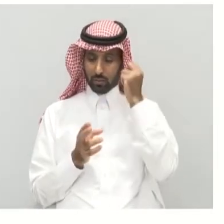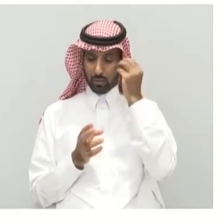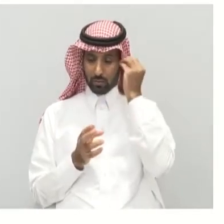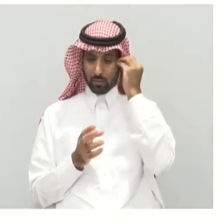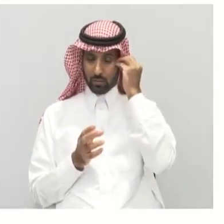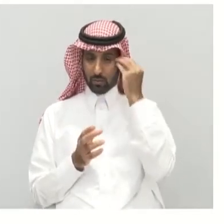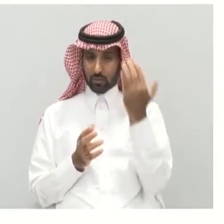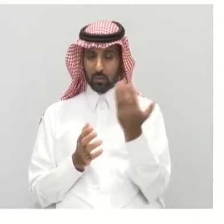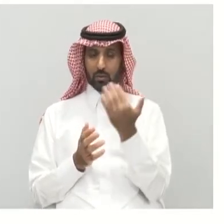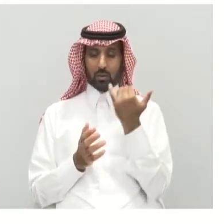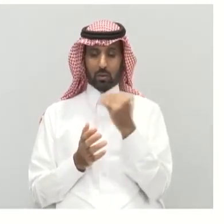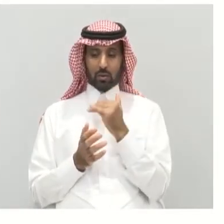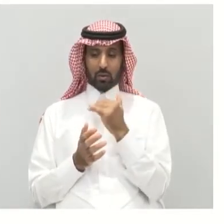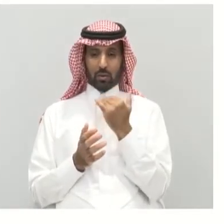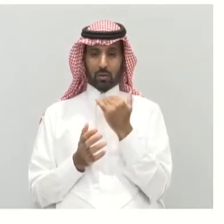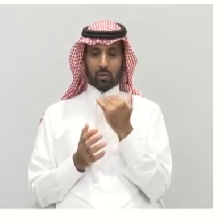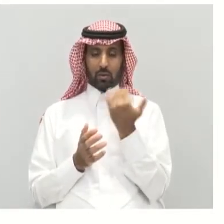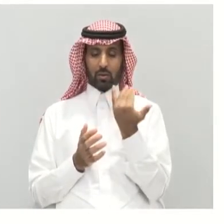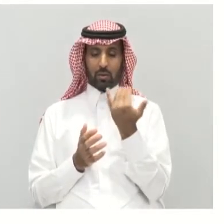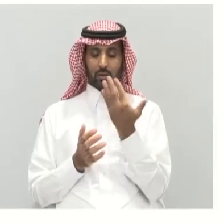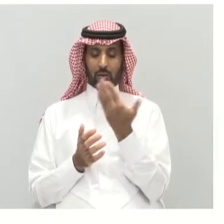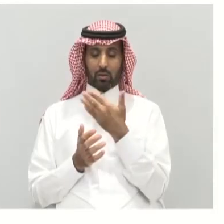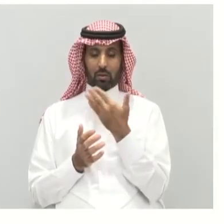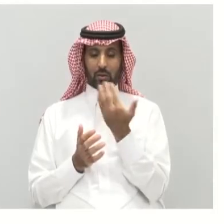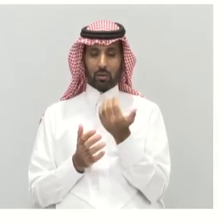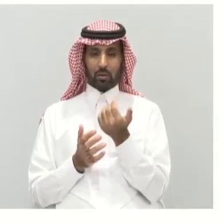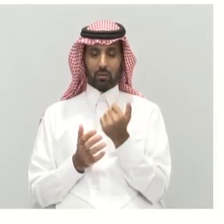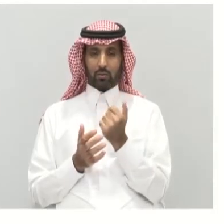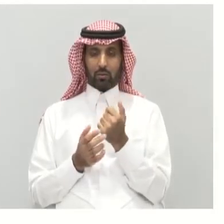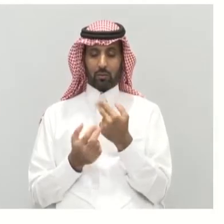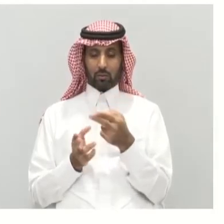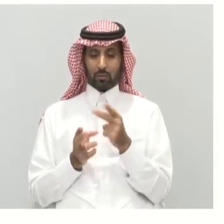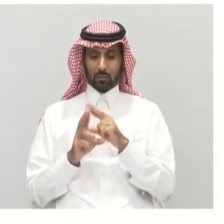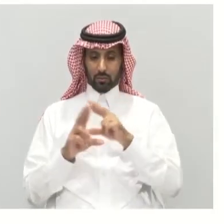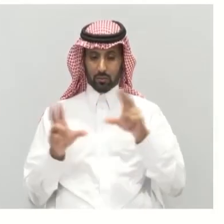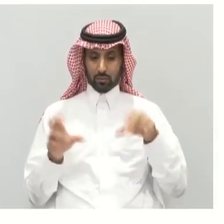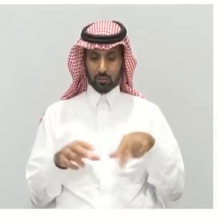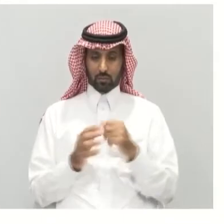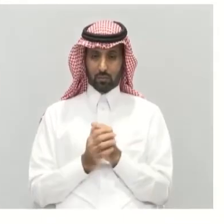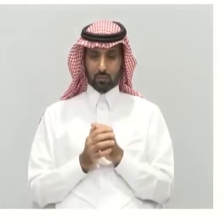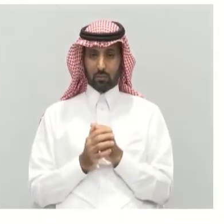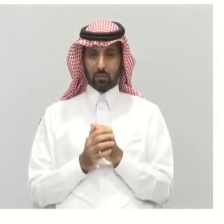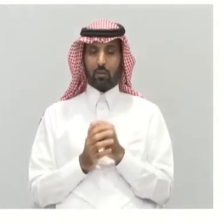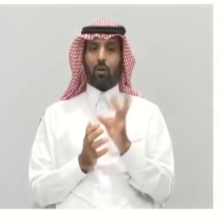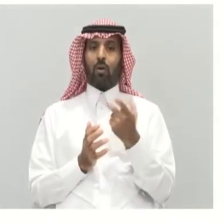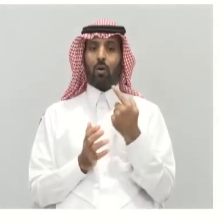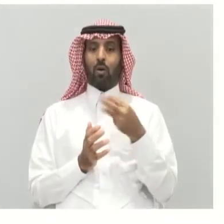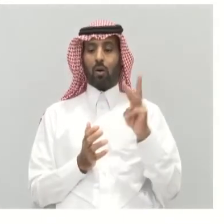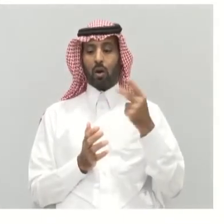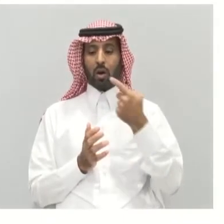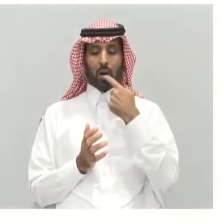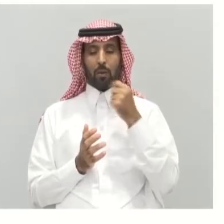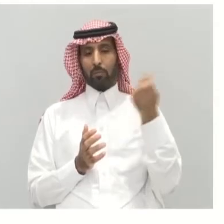When did you start the when clauses? Do you remember when clauses? When I